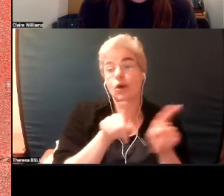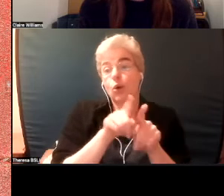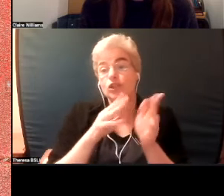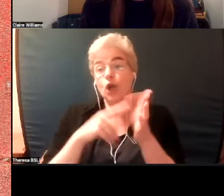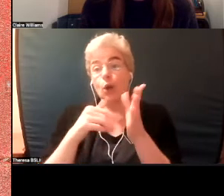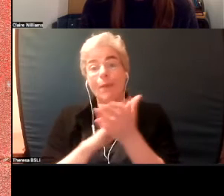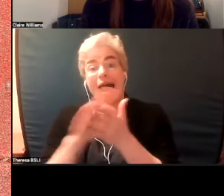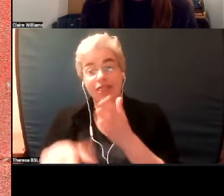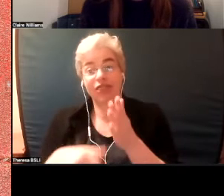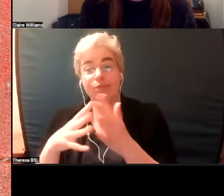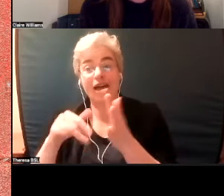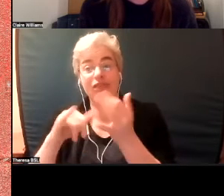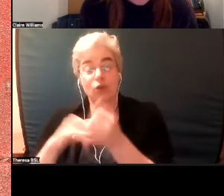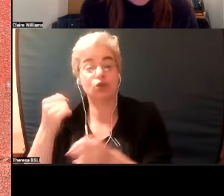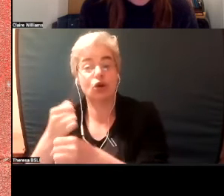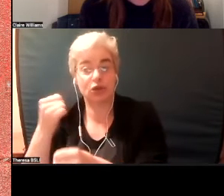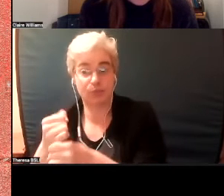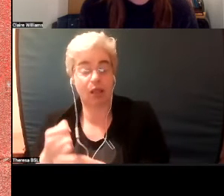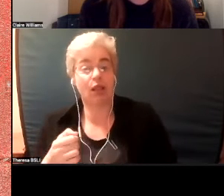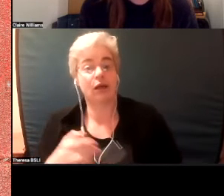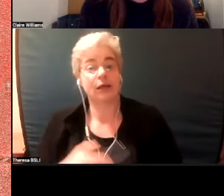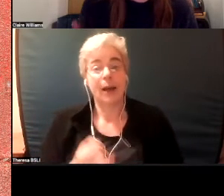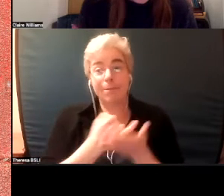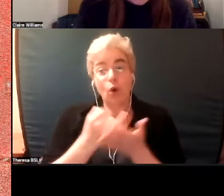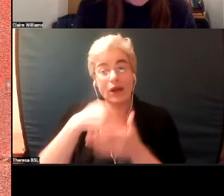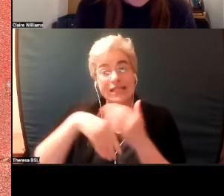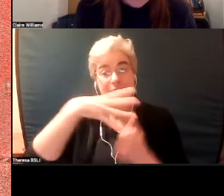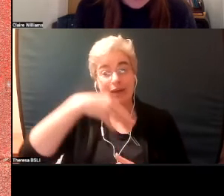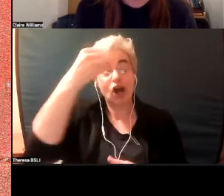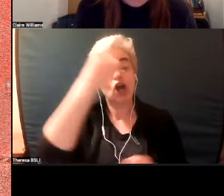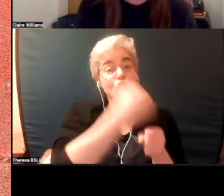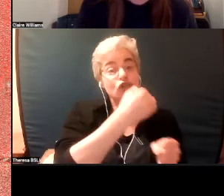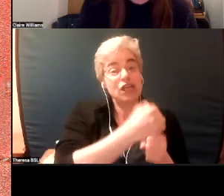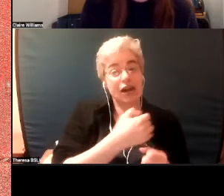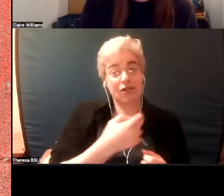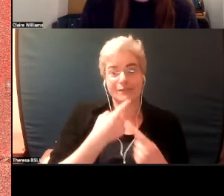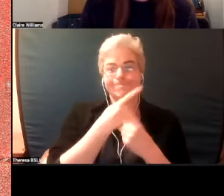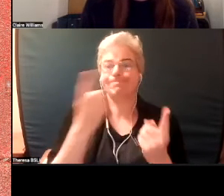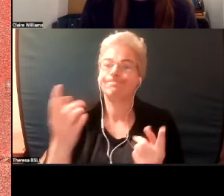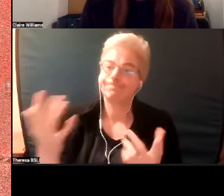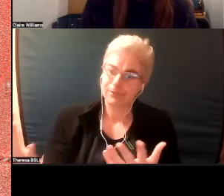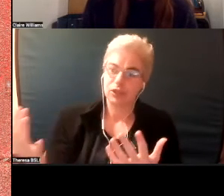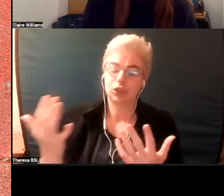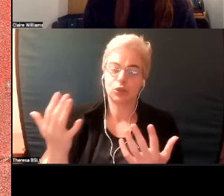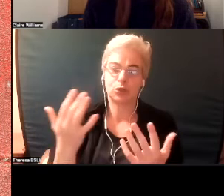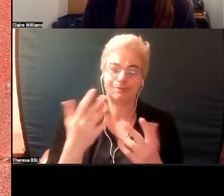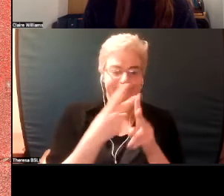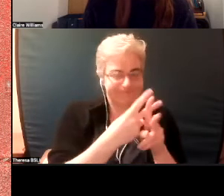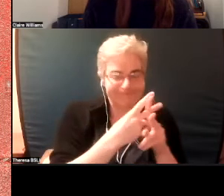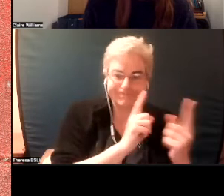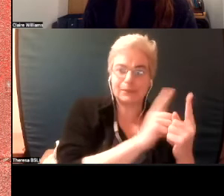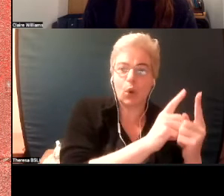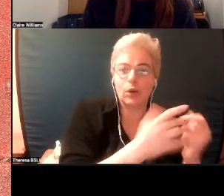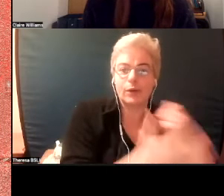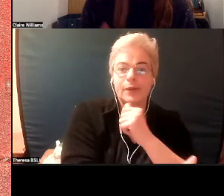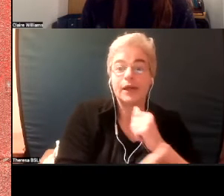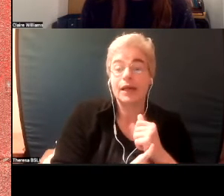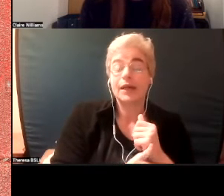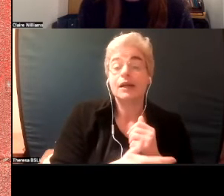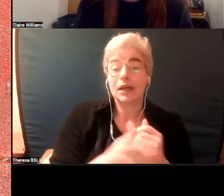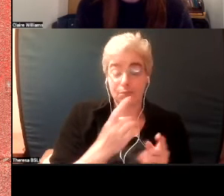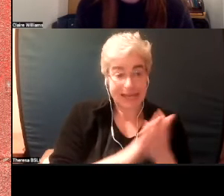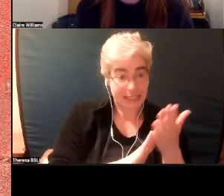the poor and the poor in spirit. Gutierrez's instruction to attend to the poor applies to attending to autistic people and